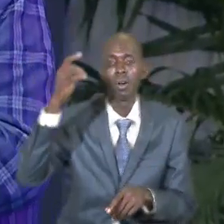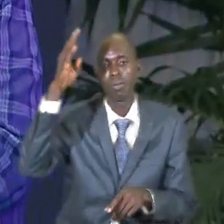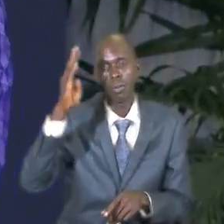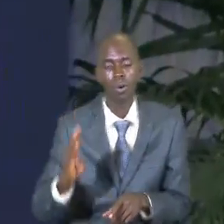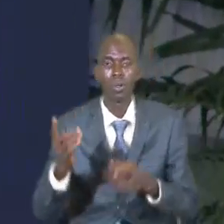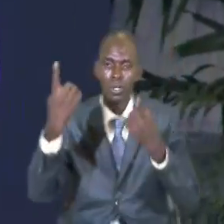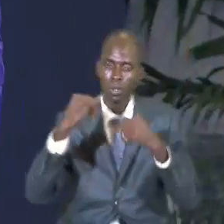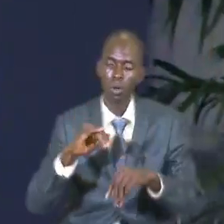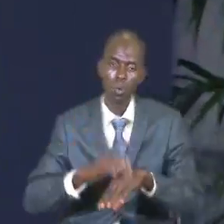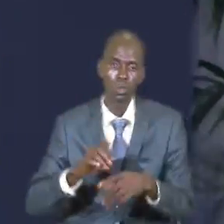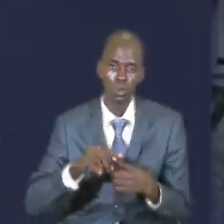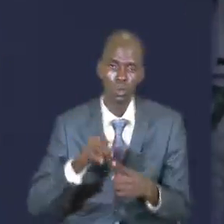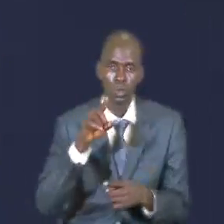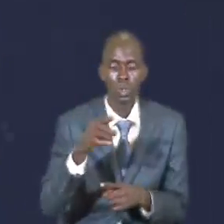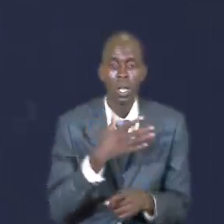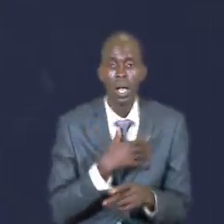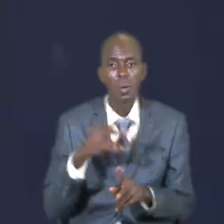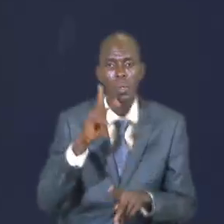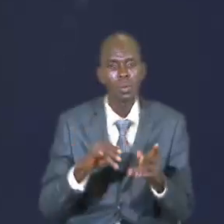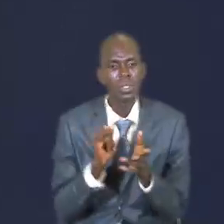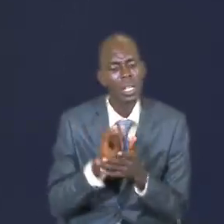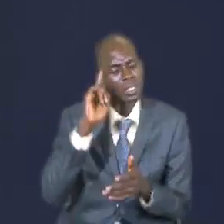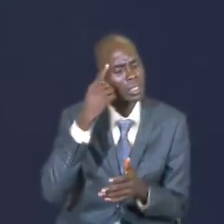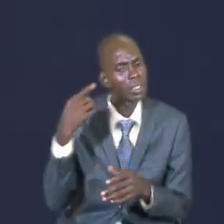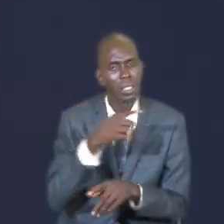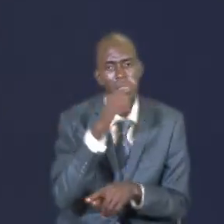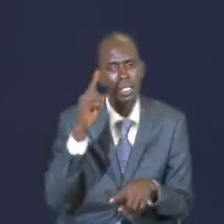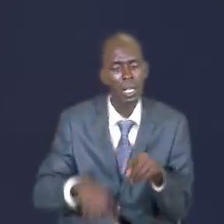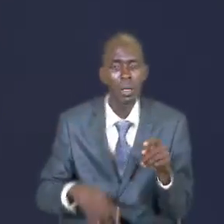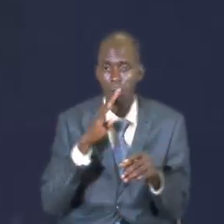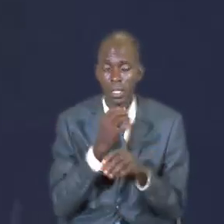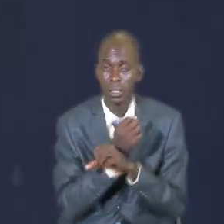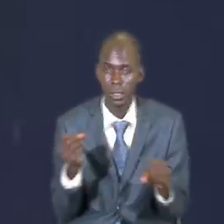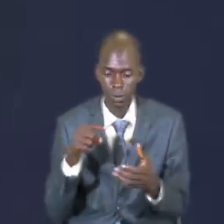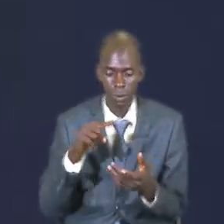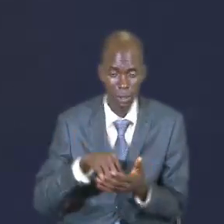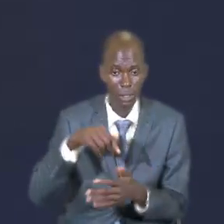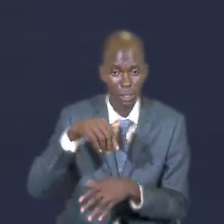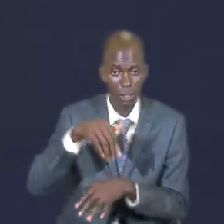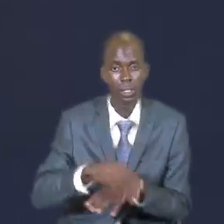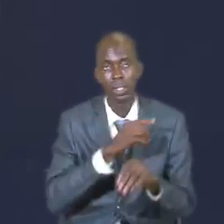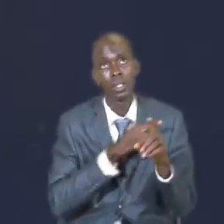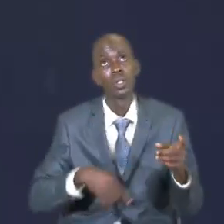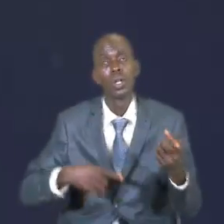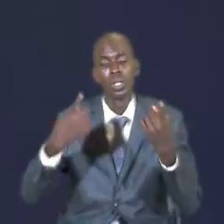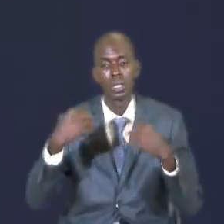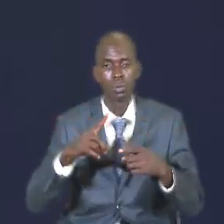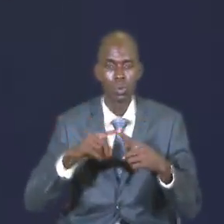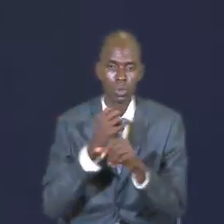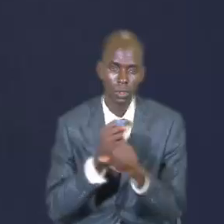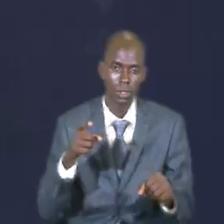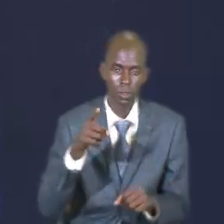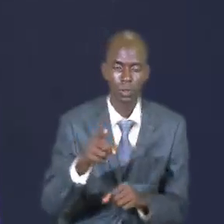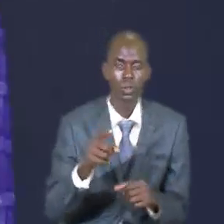saved, tonight he has come to save you. He has come to interrupt you with grace. Interrupt your life with